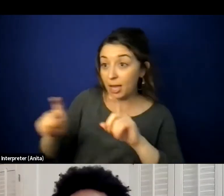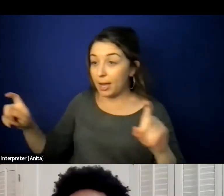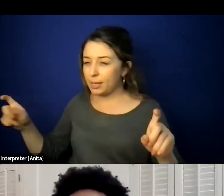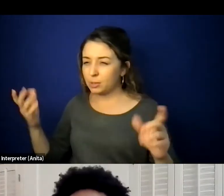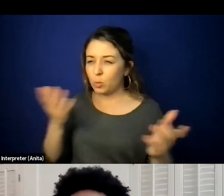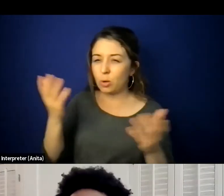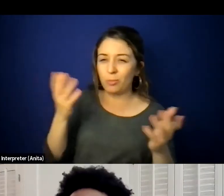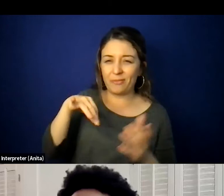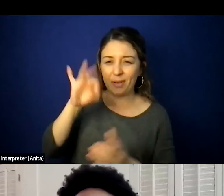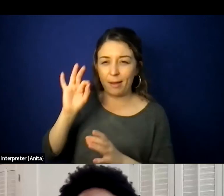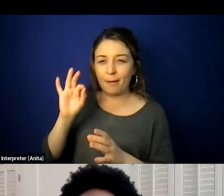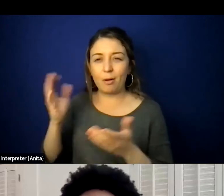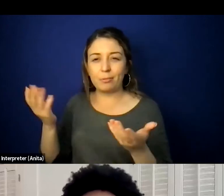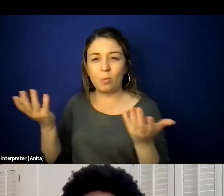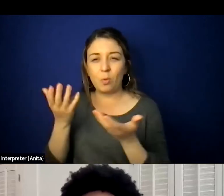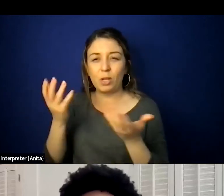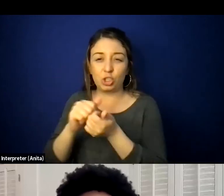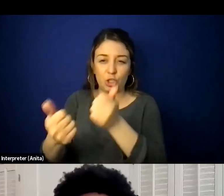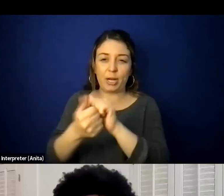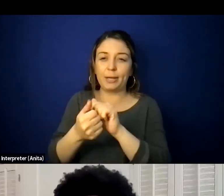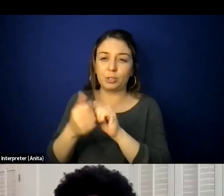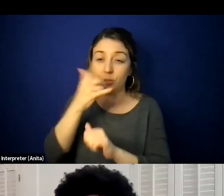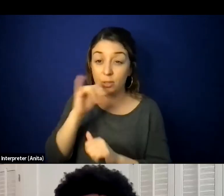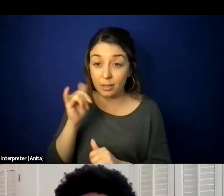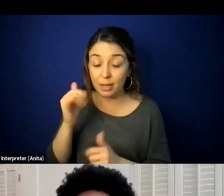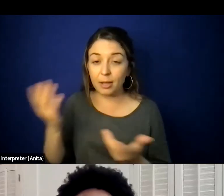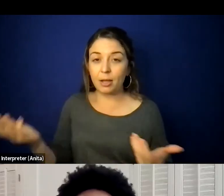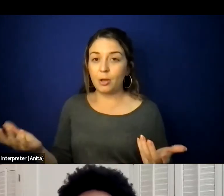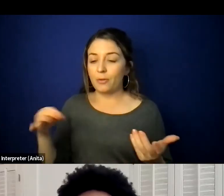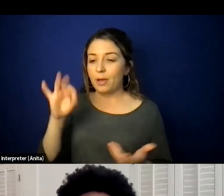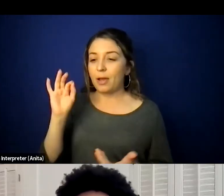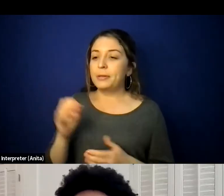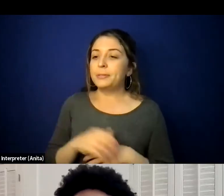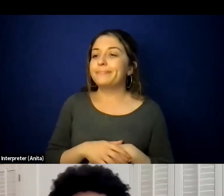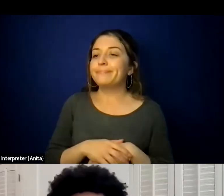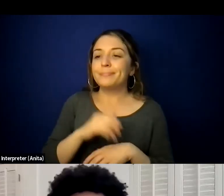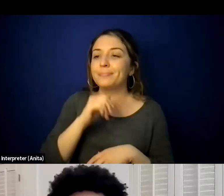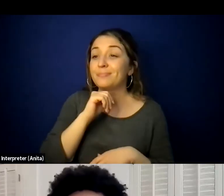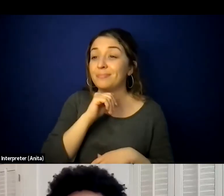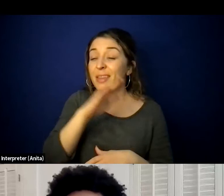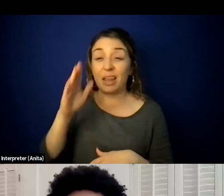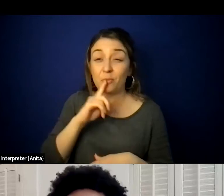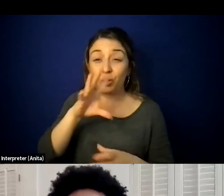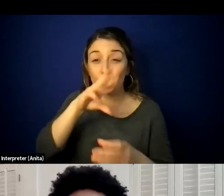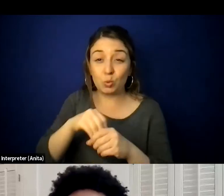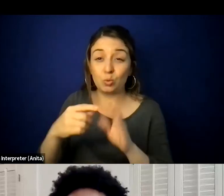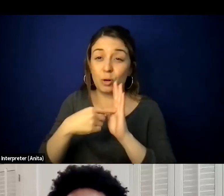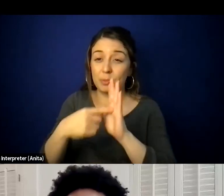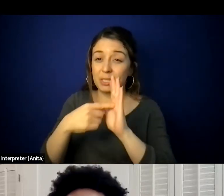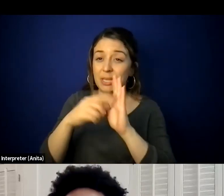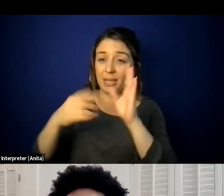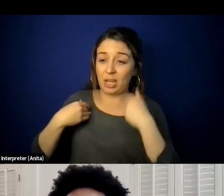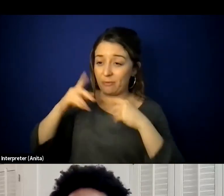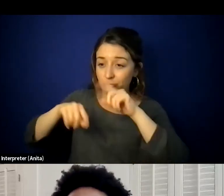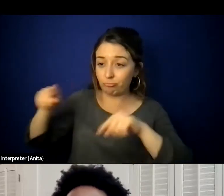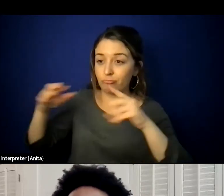out their vision of what change looked like, it was never about representation. It was never about like,